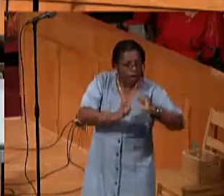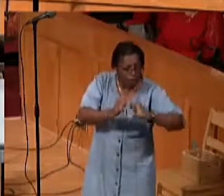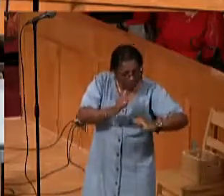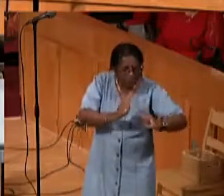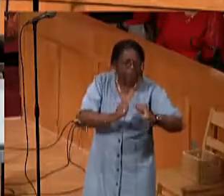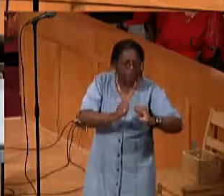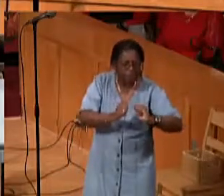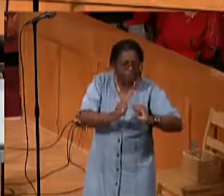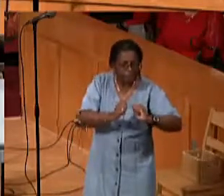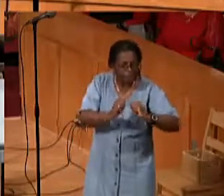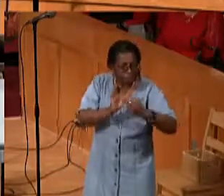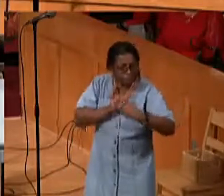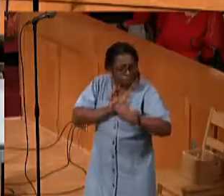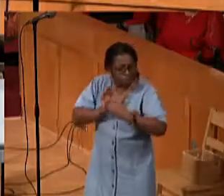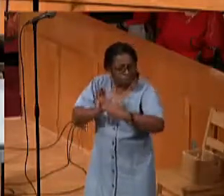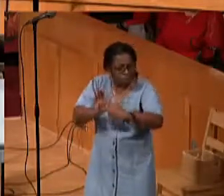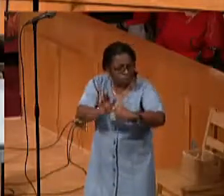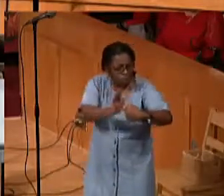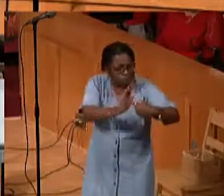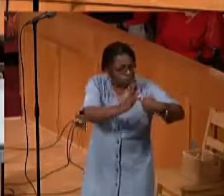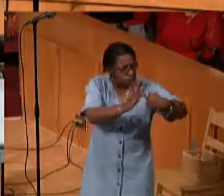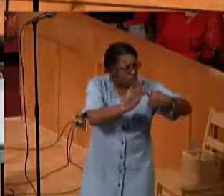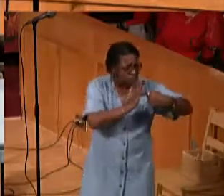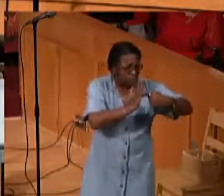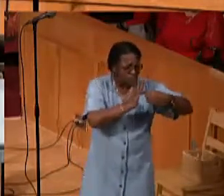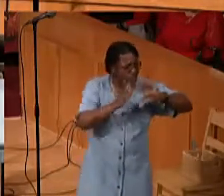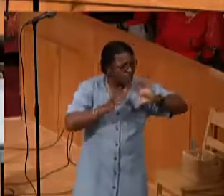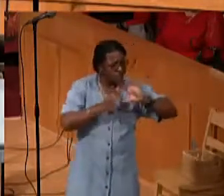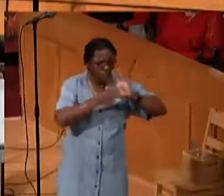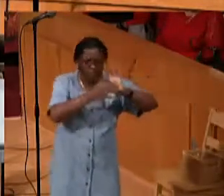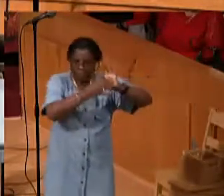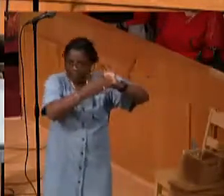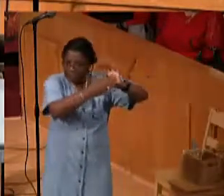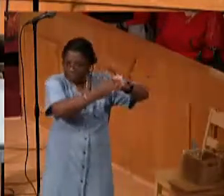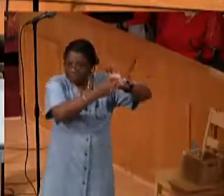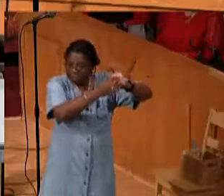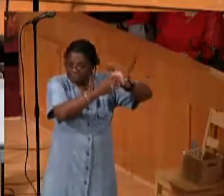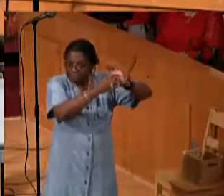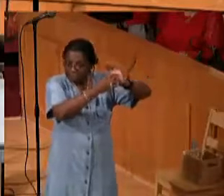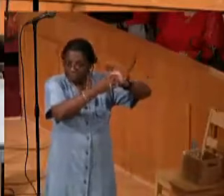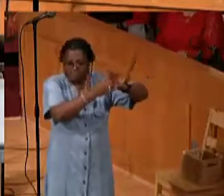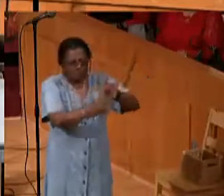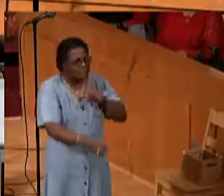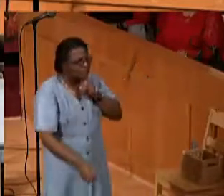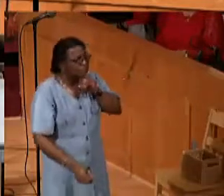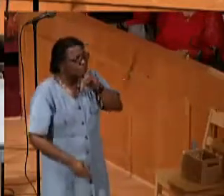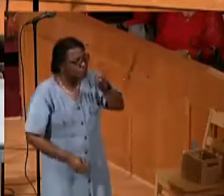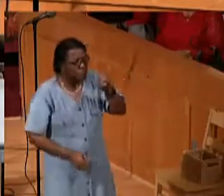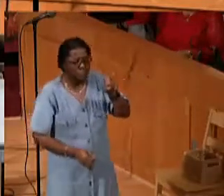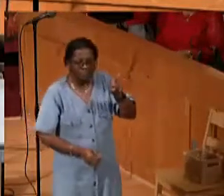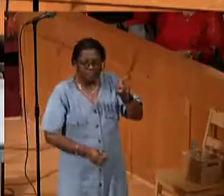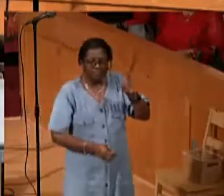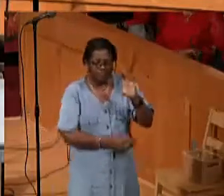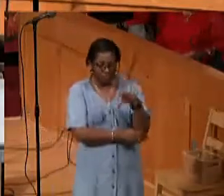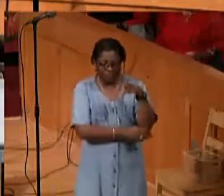that resembles and connects to the real Christmas